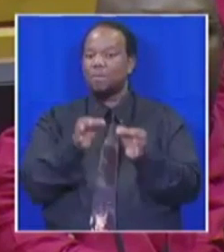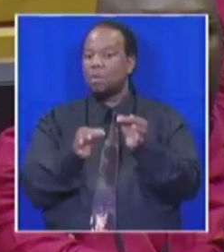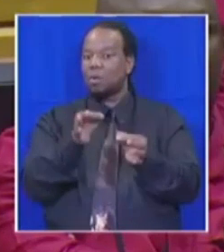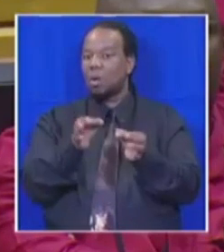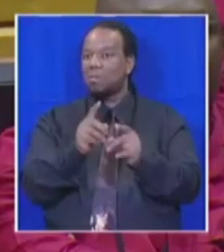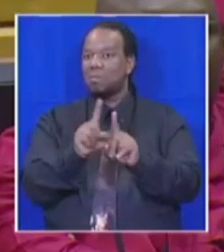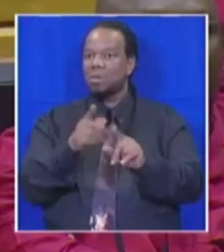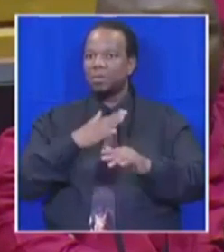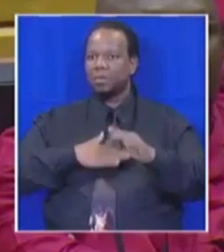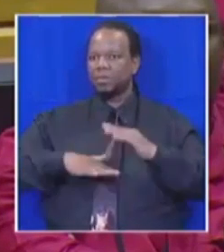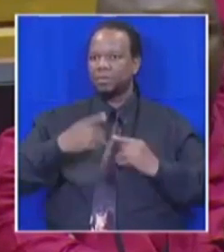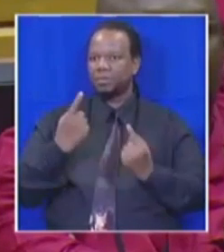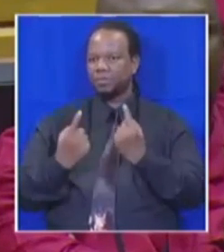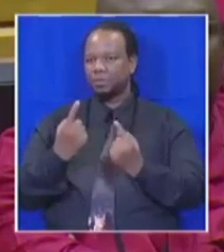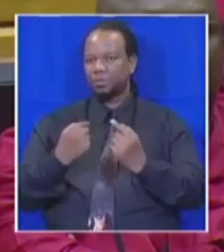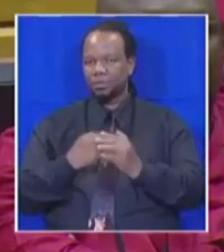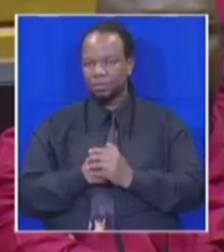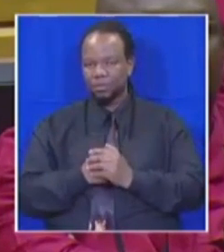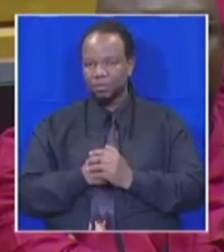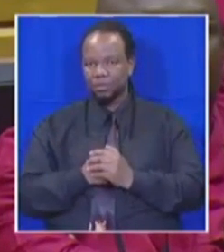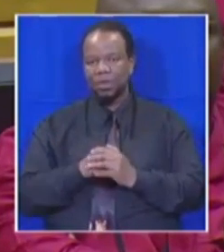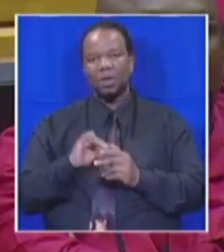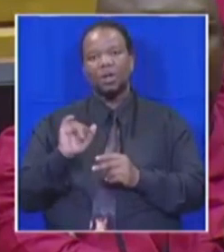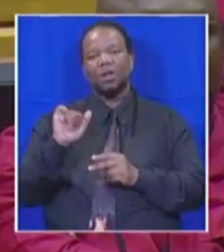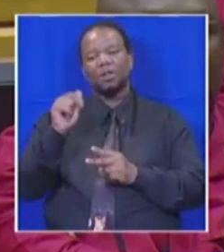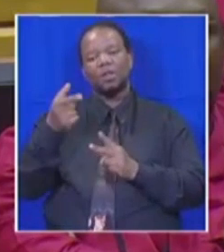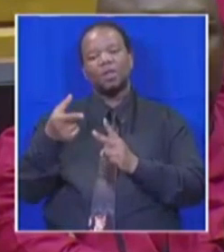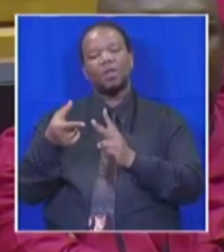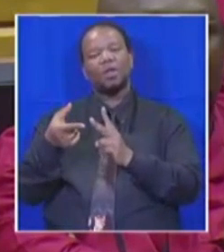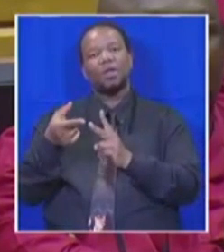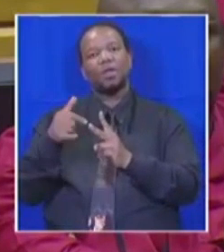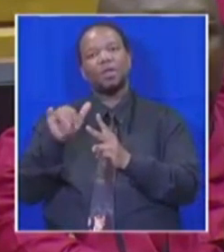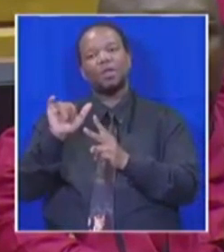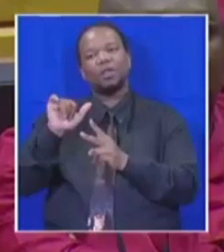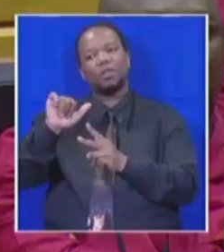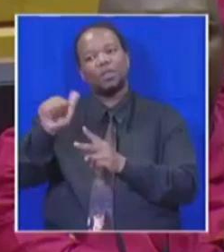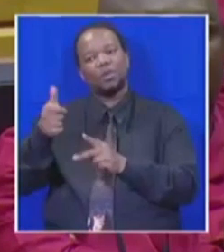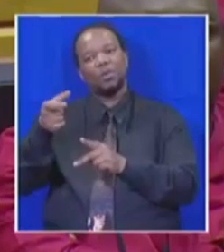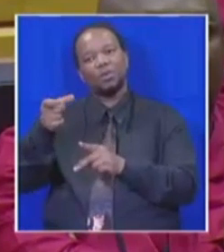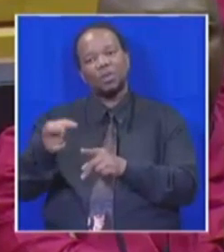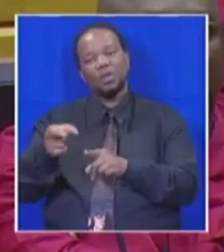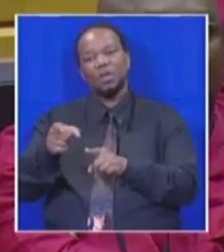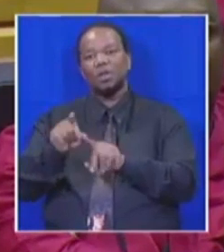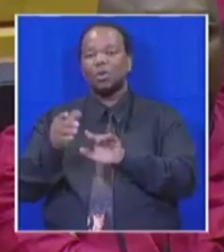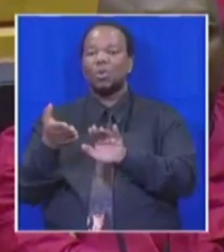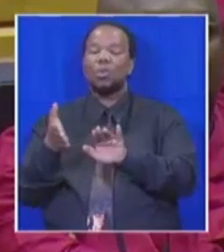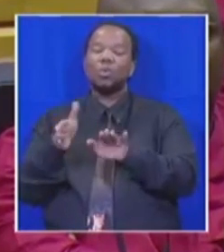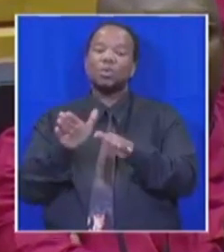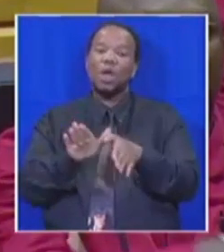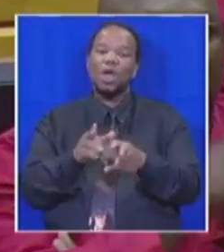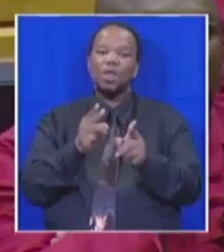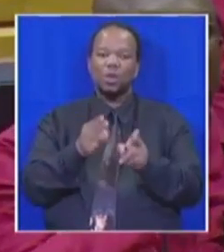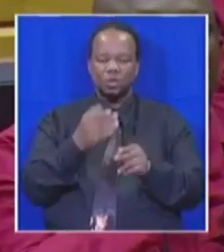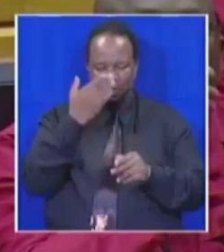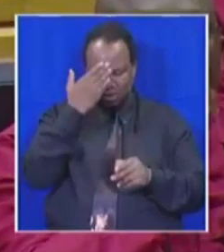intolerance. Further note the passing of other fighters who passed on due to natural causes.